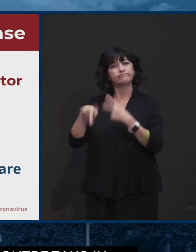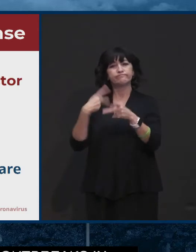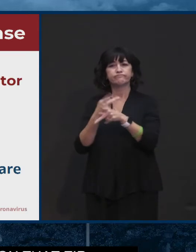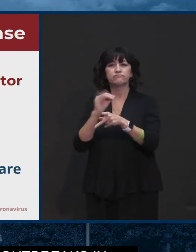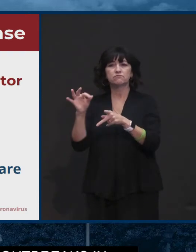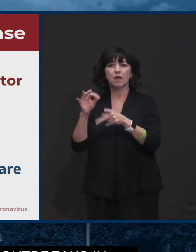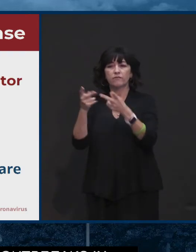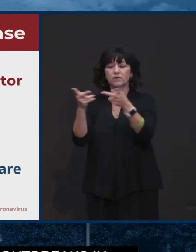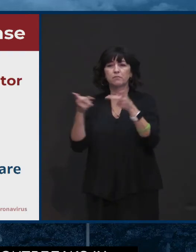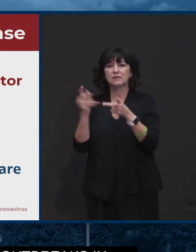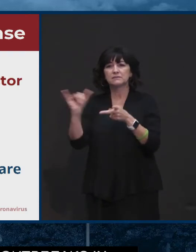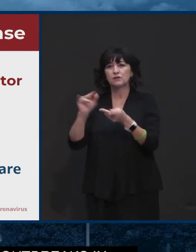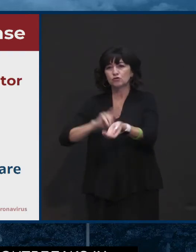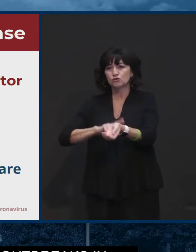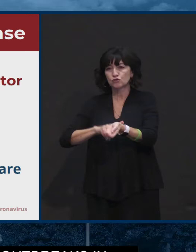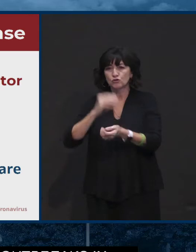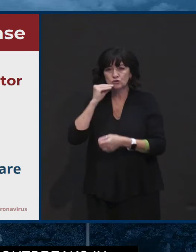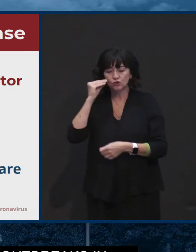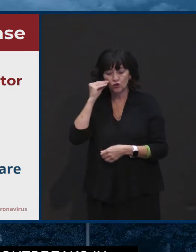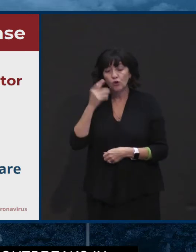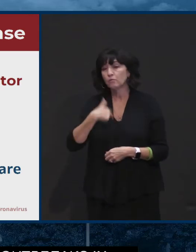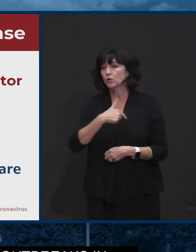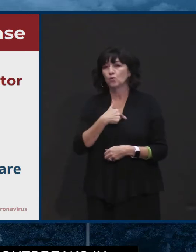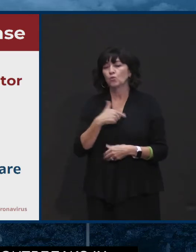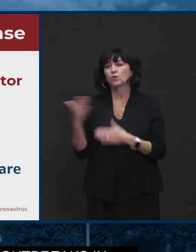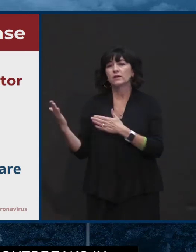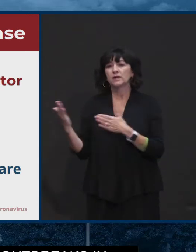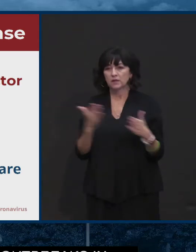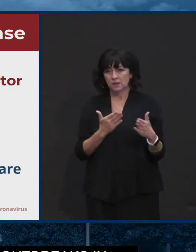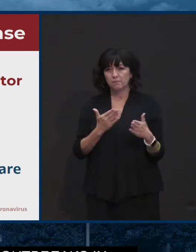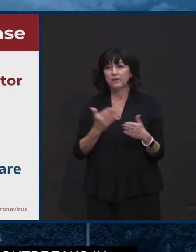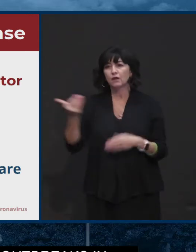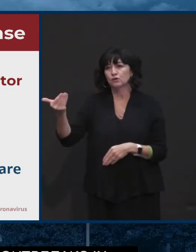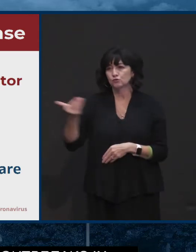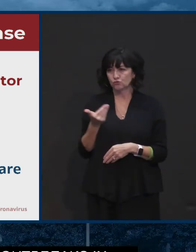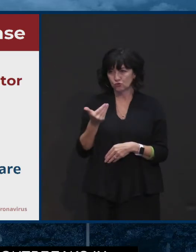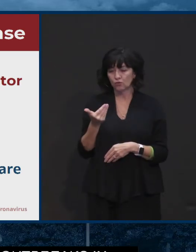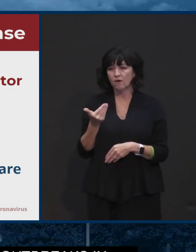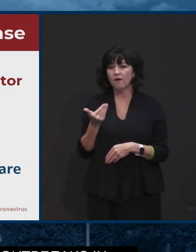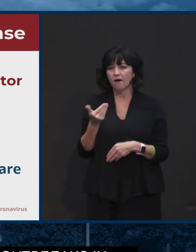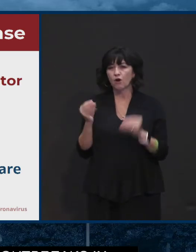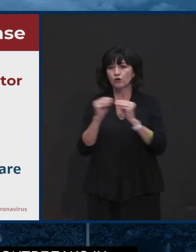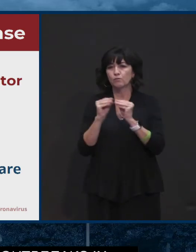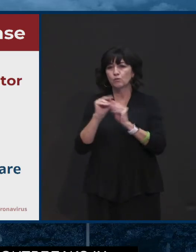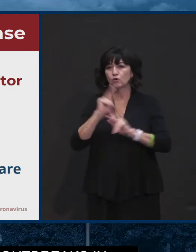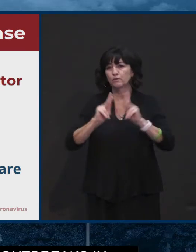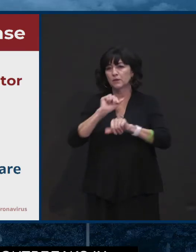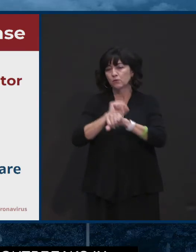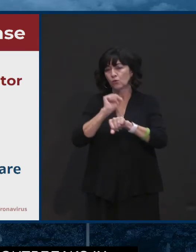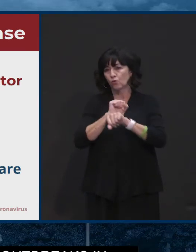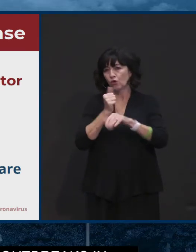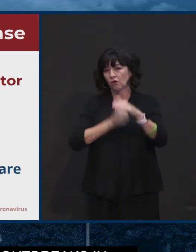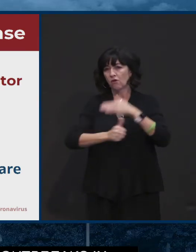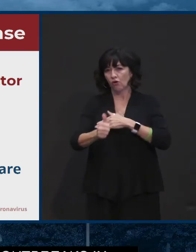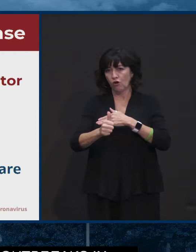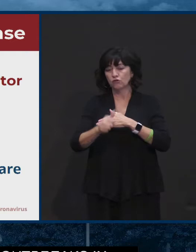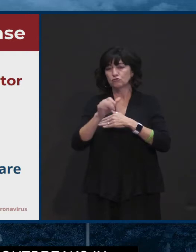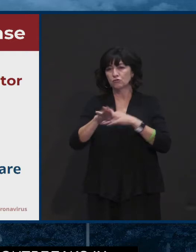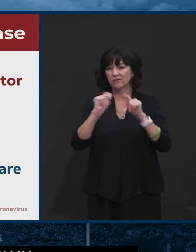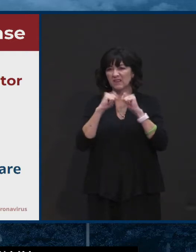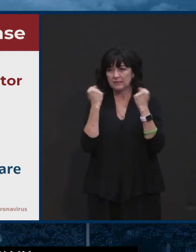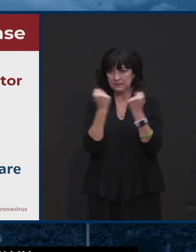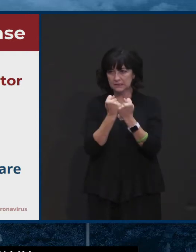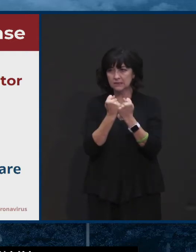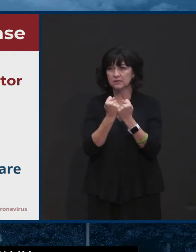member to our team at DHSS. Dr. Susan Levy is going to join our Division of Healthcare Quality as our long-term